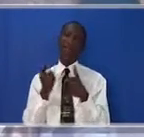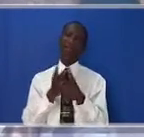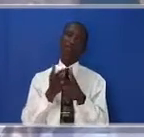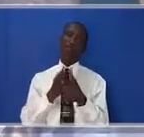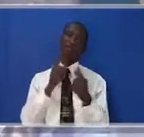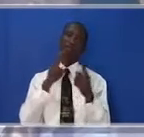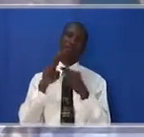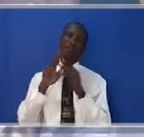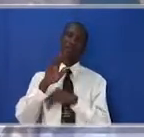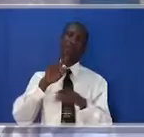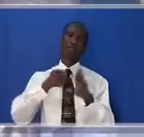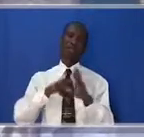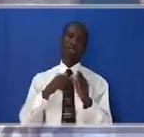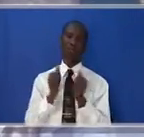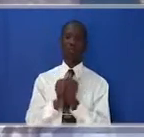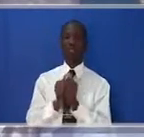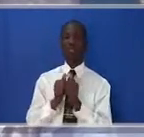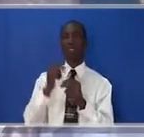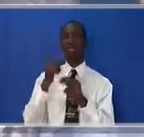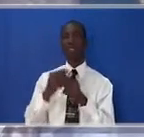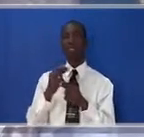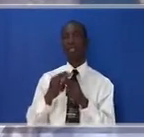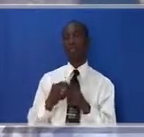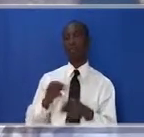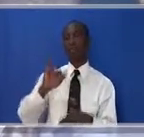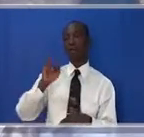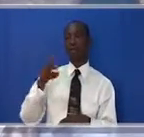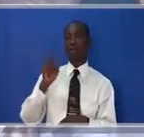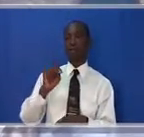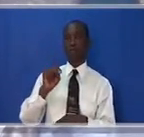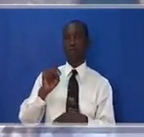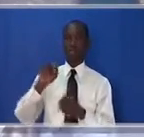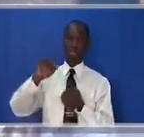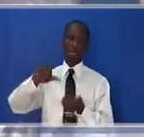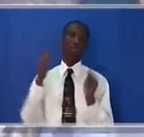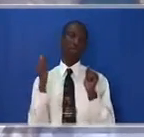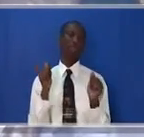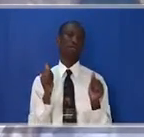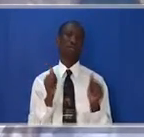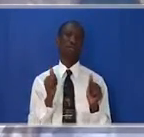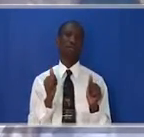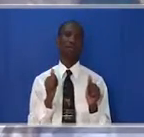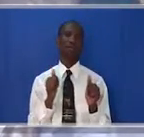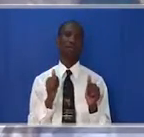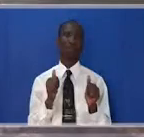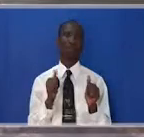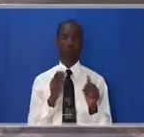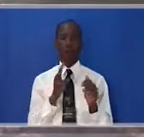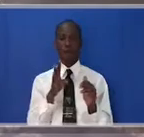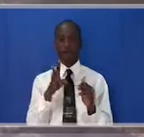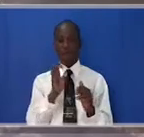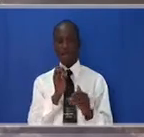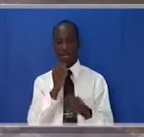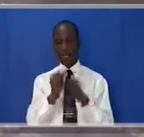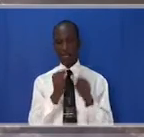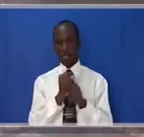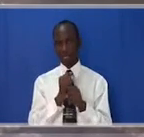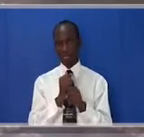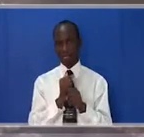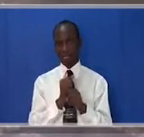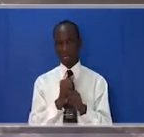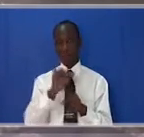apamdada edifuwa jume dieso. Haa, obeka safano mu, aye Yohanes Uboni. Yohanes Uboni,